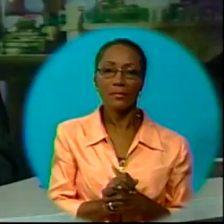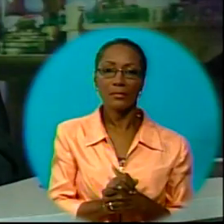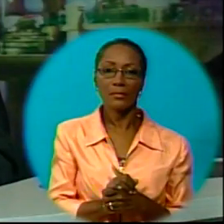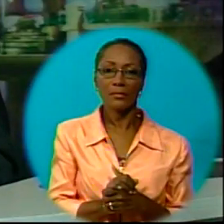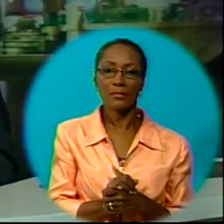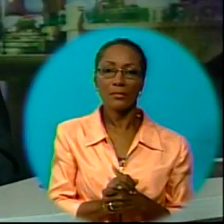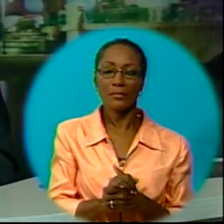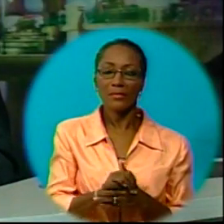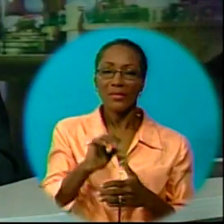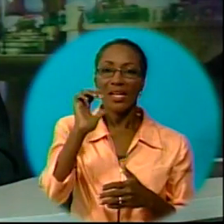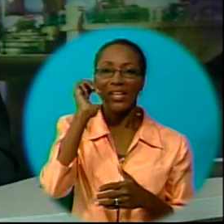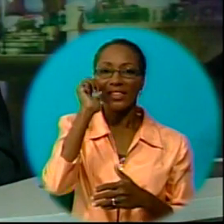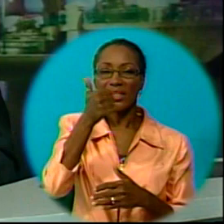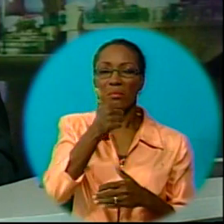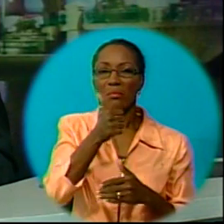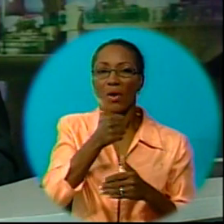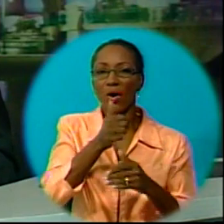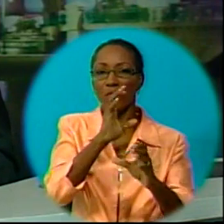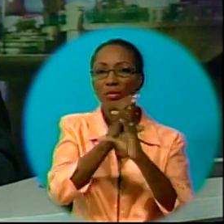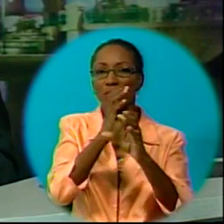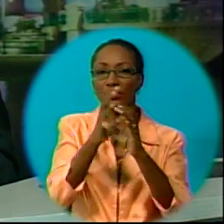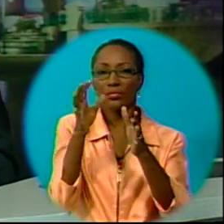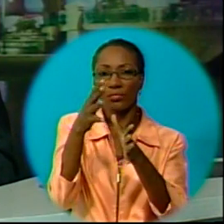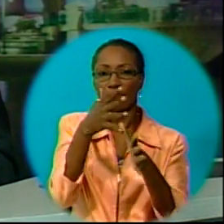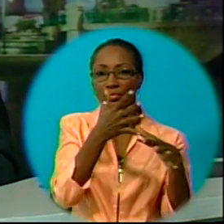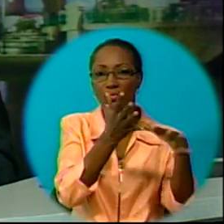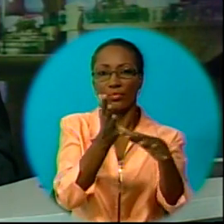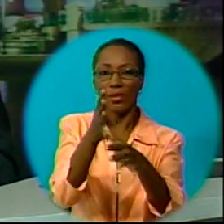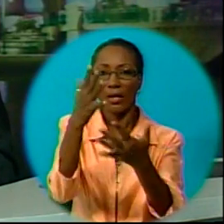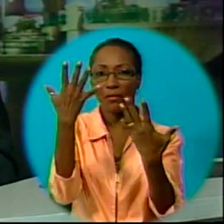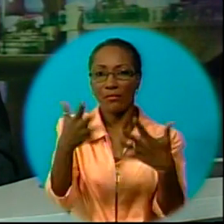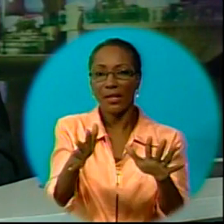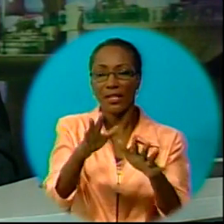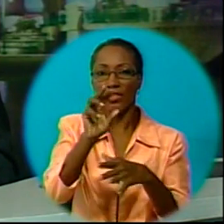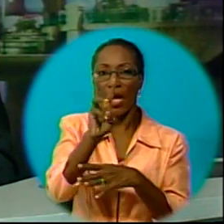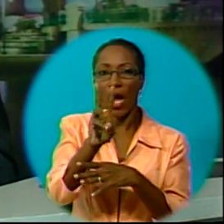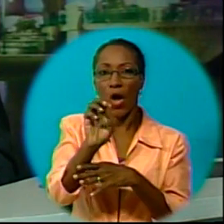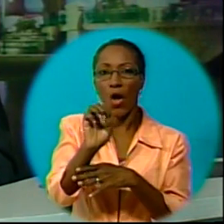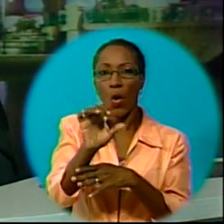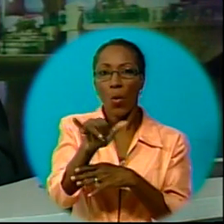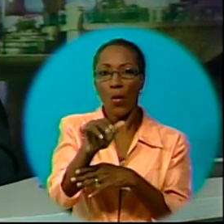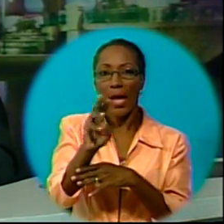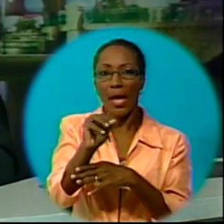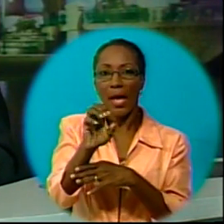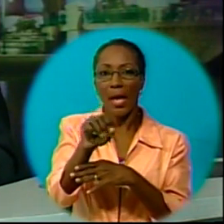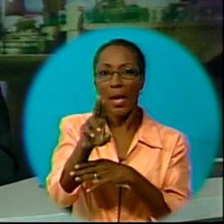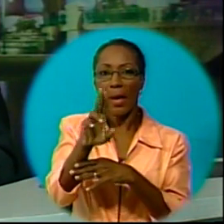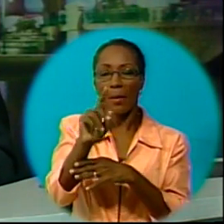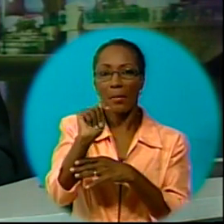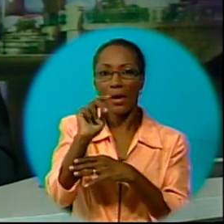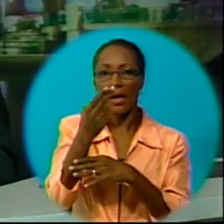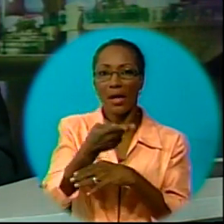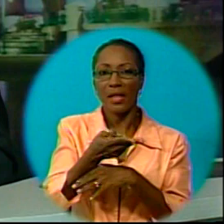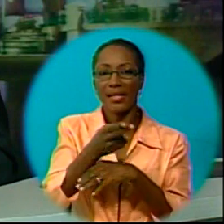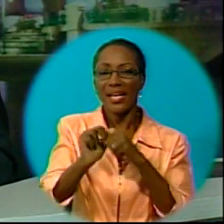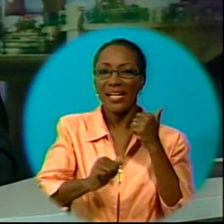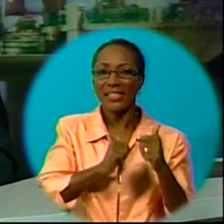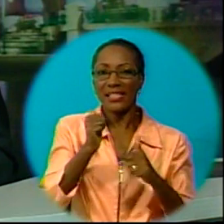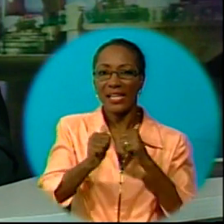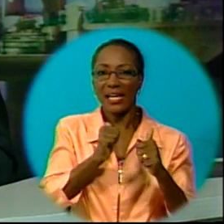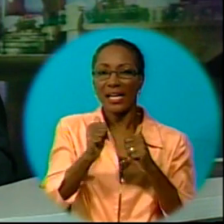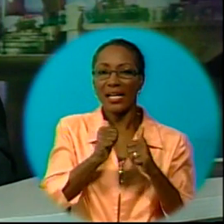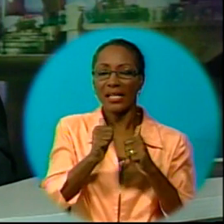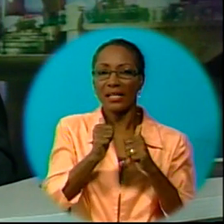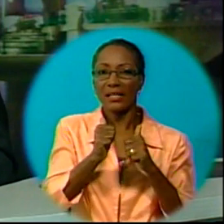is. Well, the motorcade ends at the Weymouth Sports Club with an all-day rally. The activities actually begin tomorrow with a dog